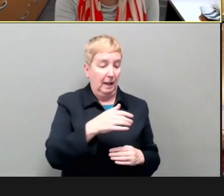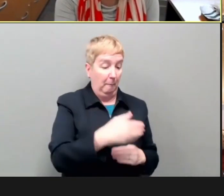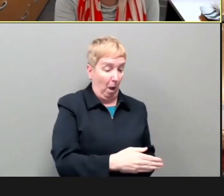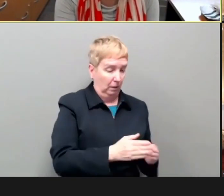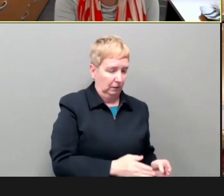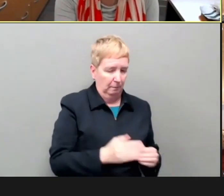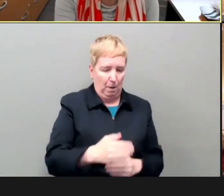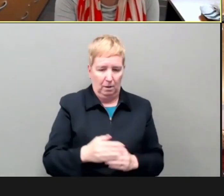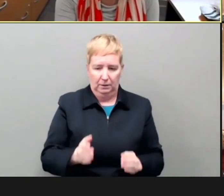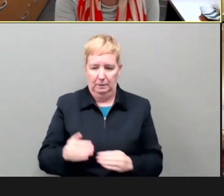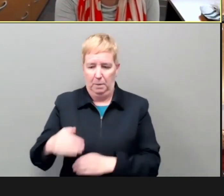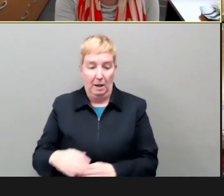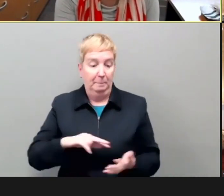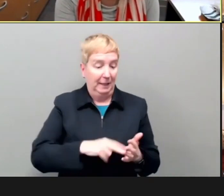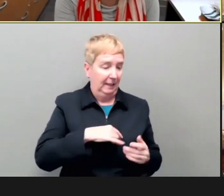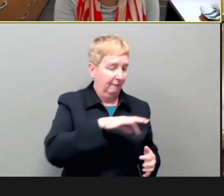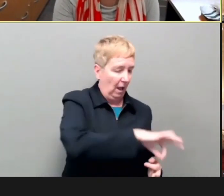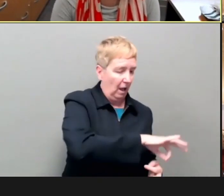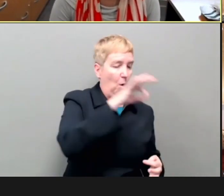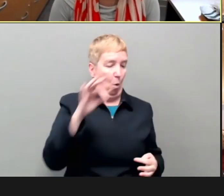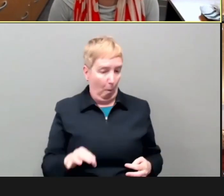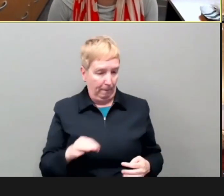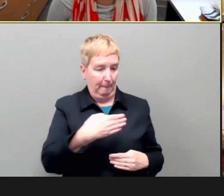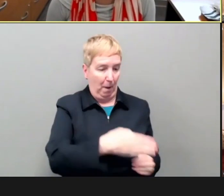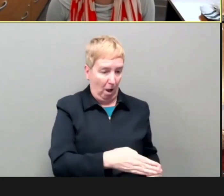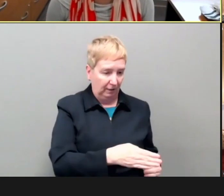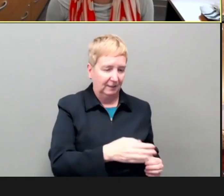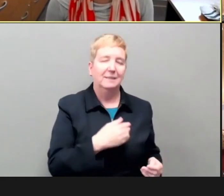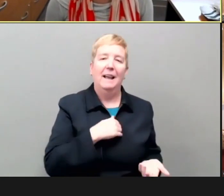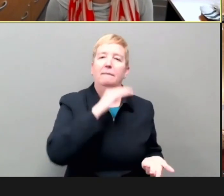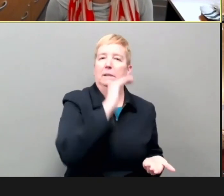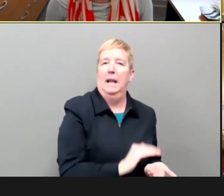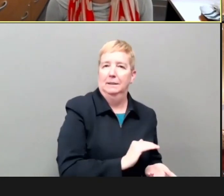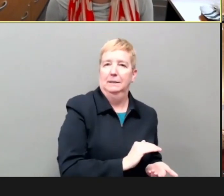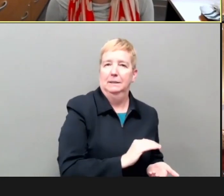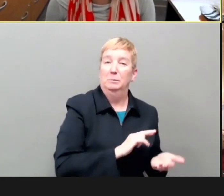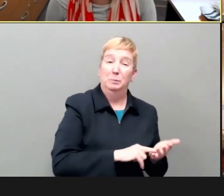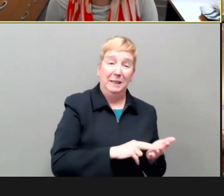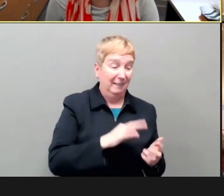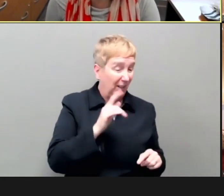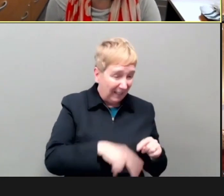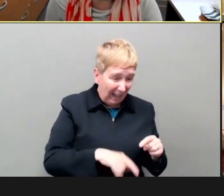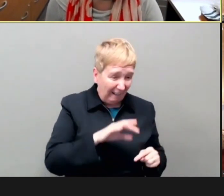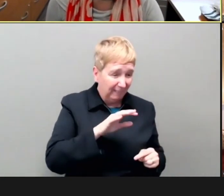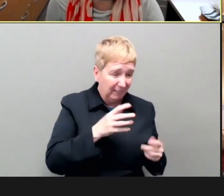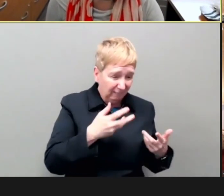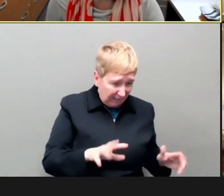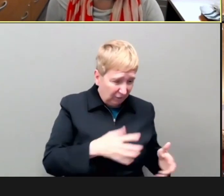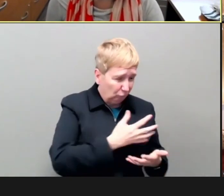particular allotment, and that will tremendously help us. But I really appreciate the question. Thank you.